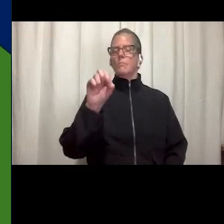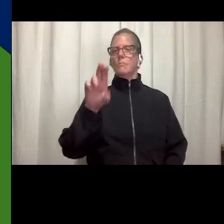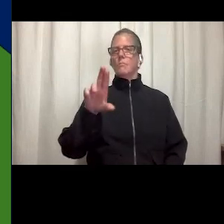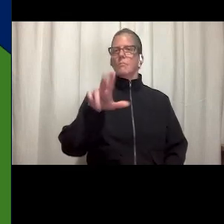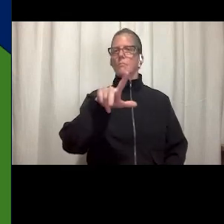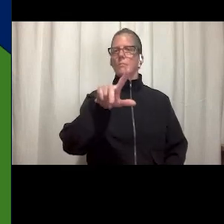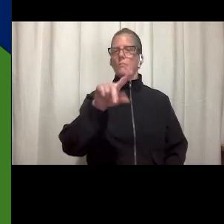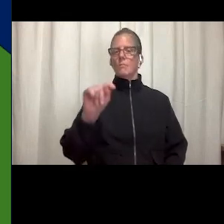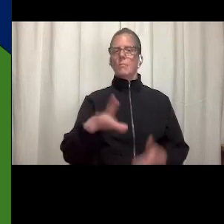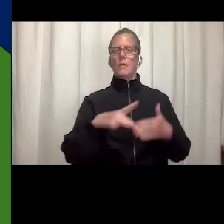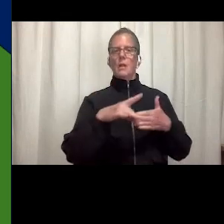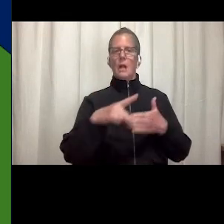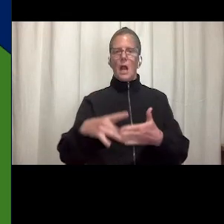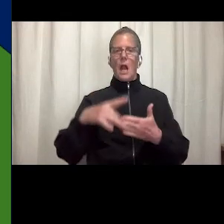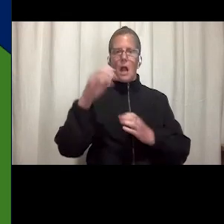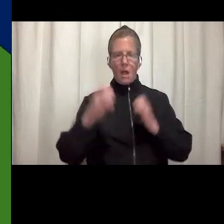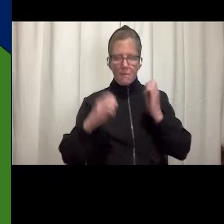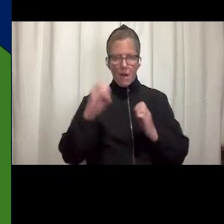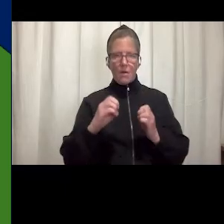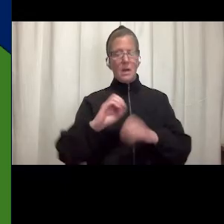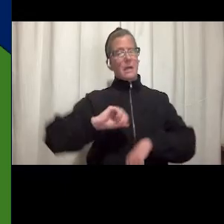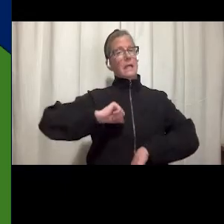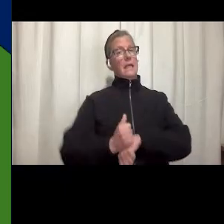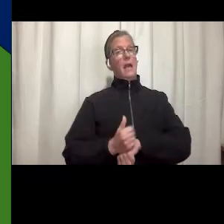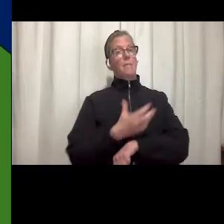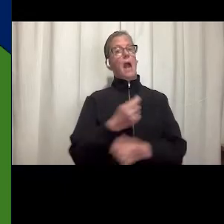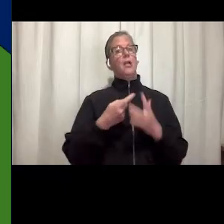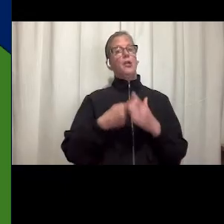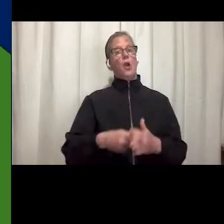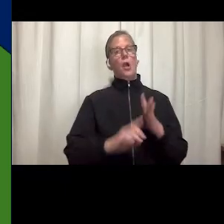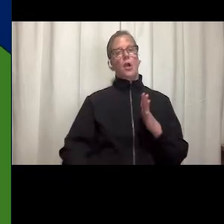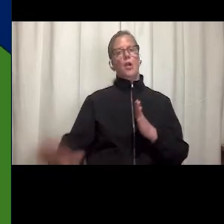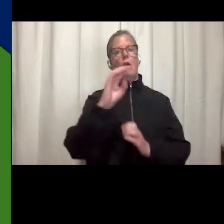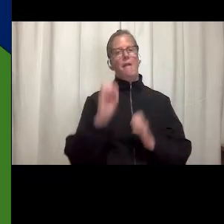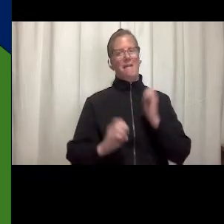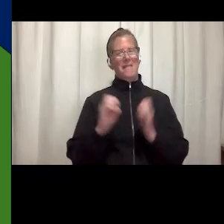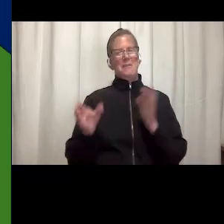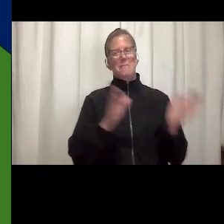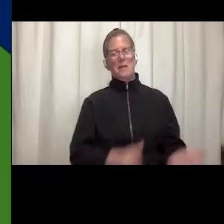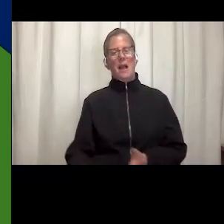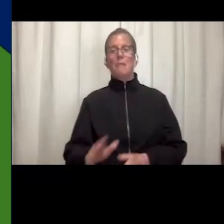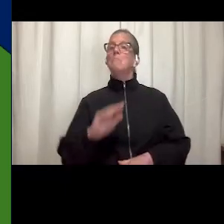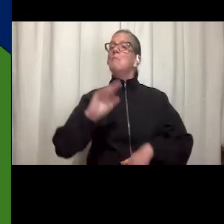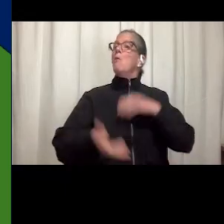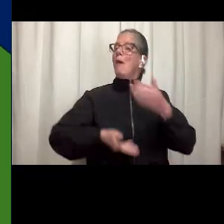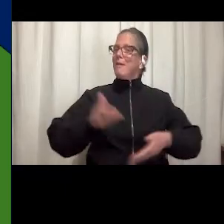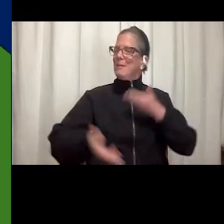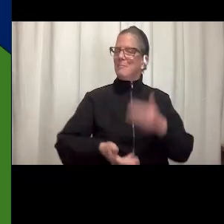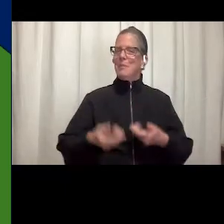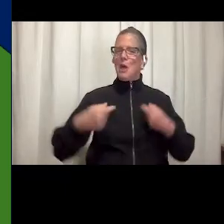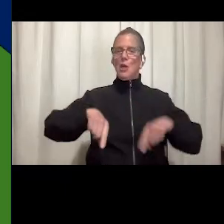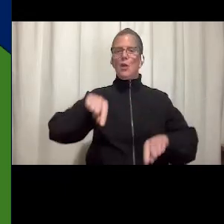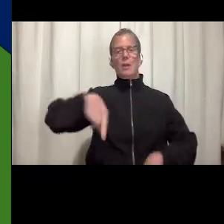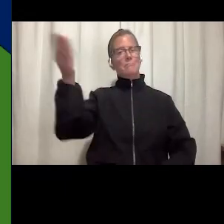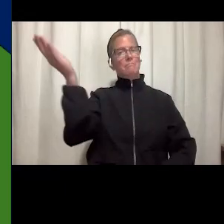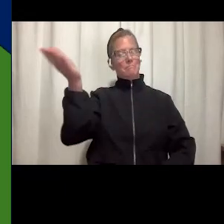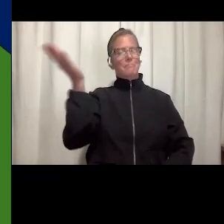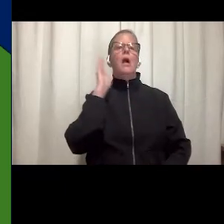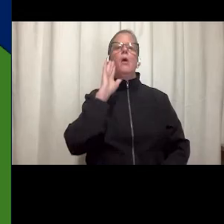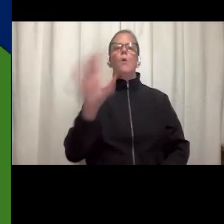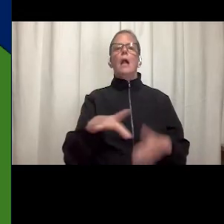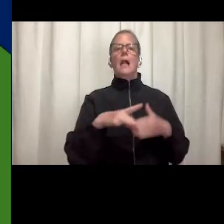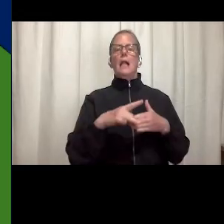Results-driven evaluation, implementing your evaluation plan. Evaluation isn't just a compliance requirement, it's a